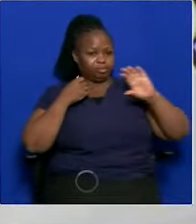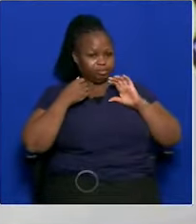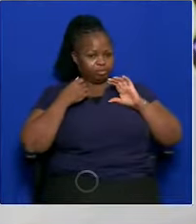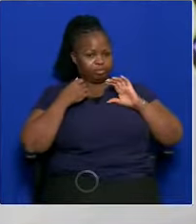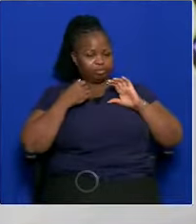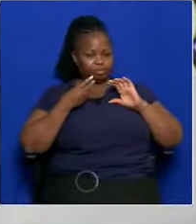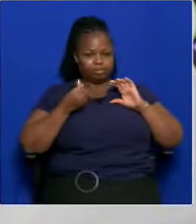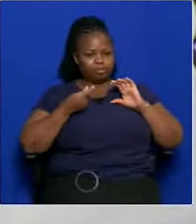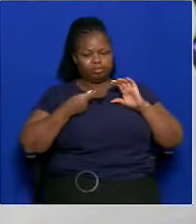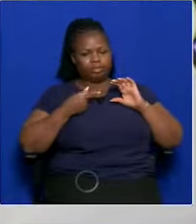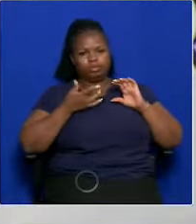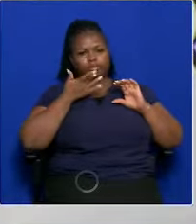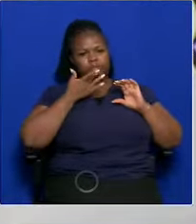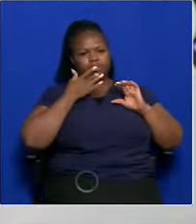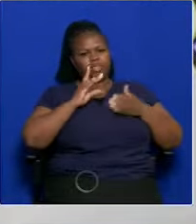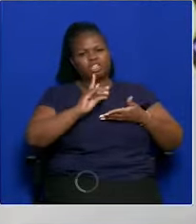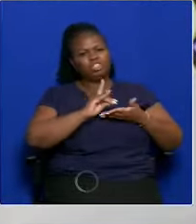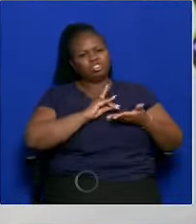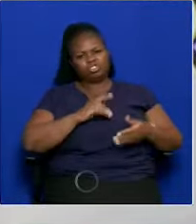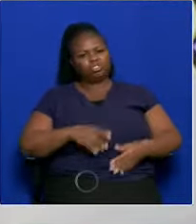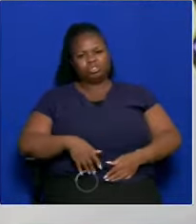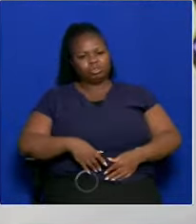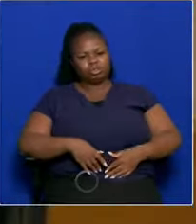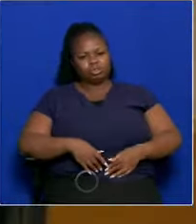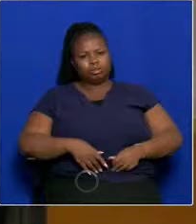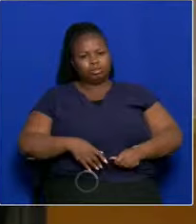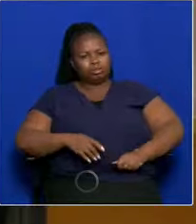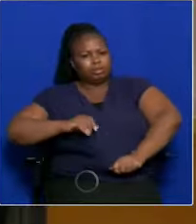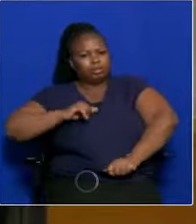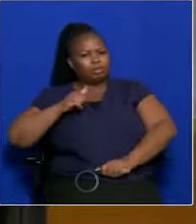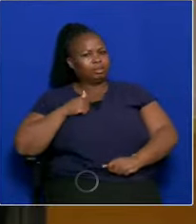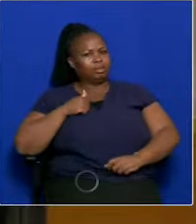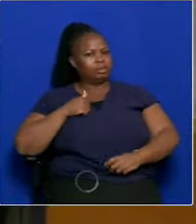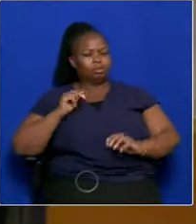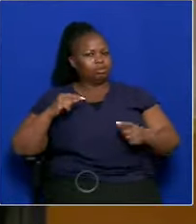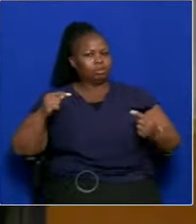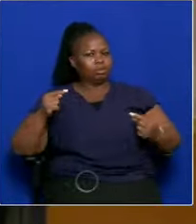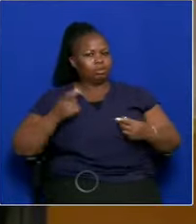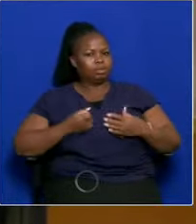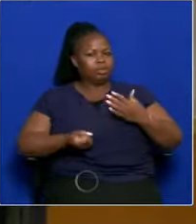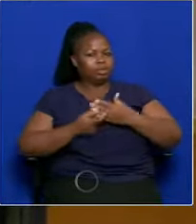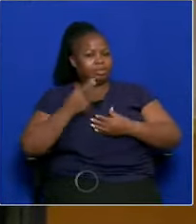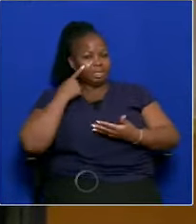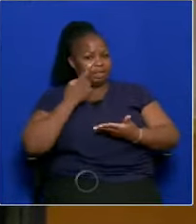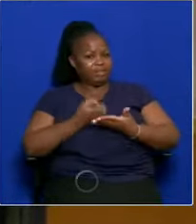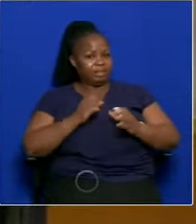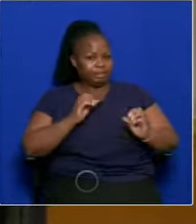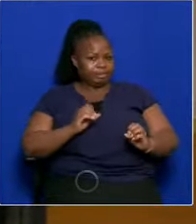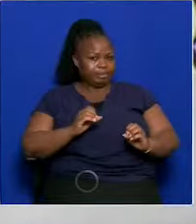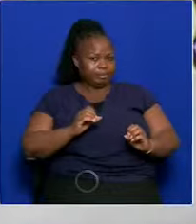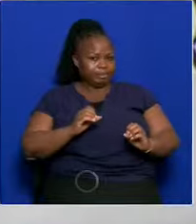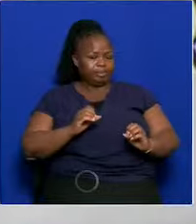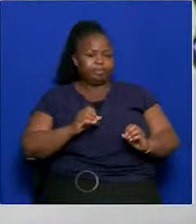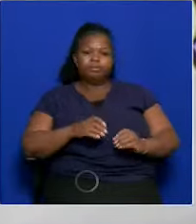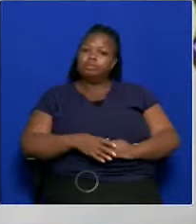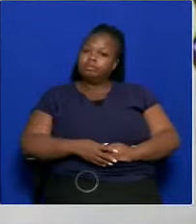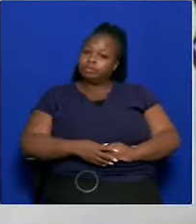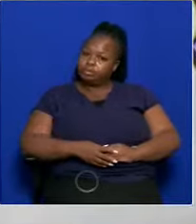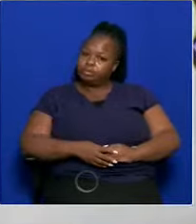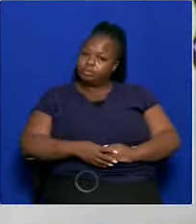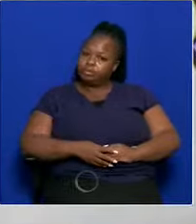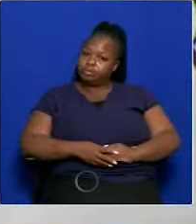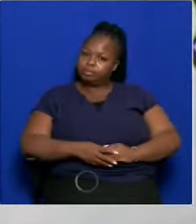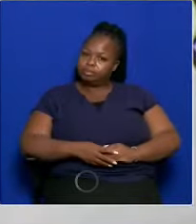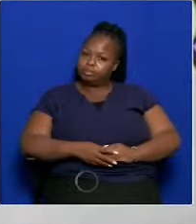cash, so that there won't be any trade. But And yes, yeah. continue. I'm very sorry. I'm very sorry.